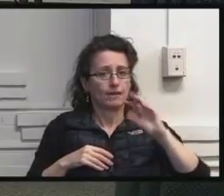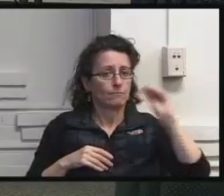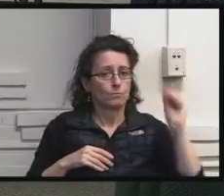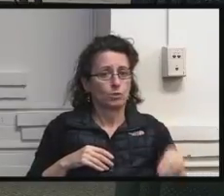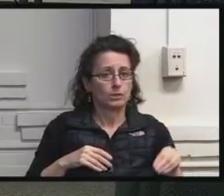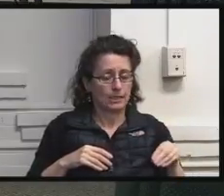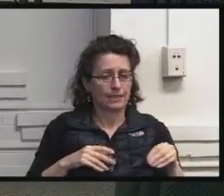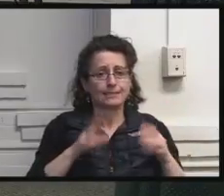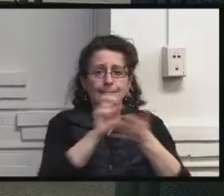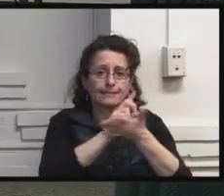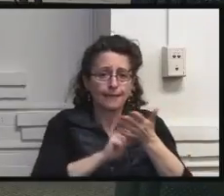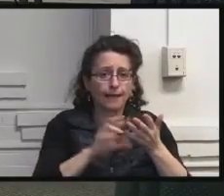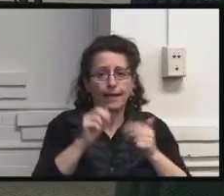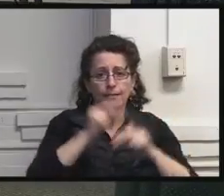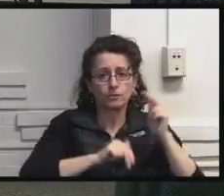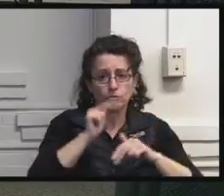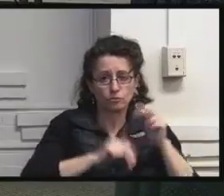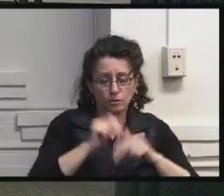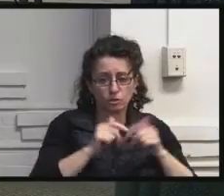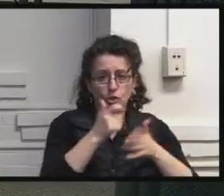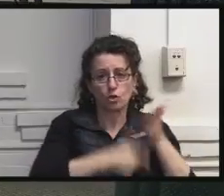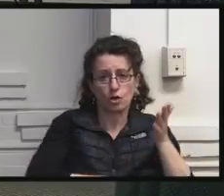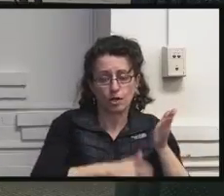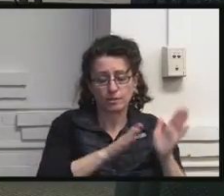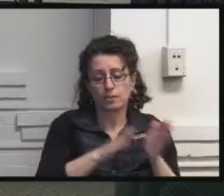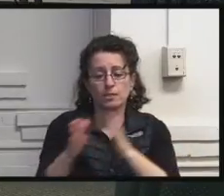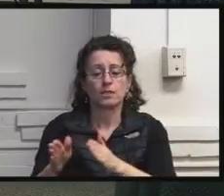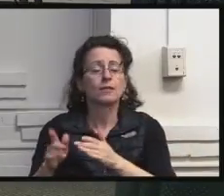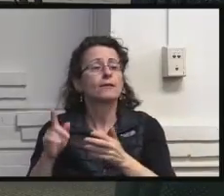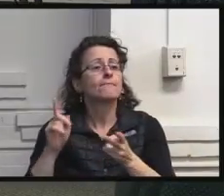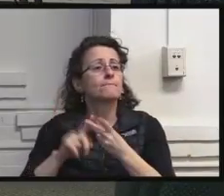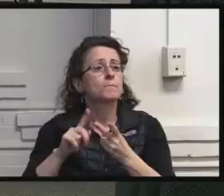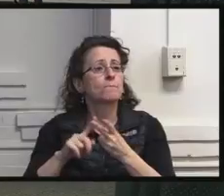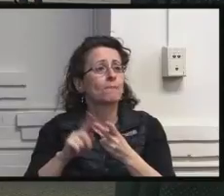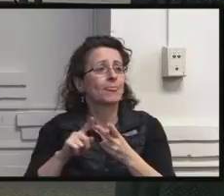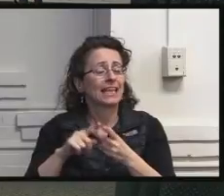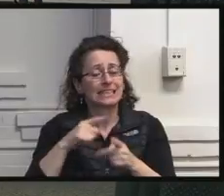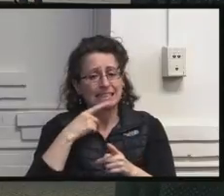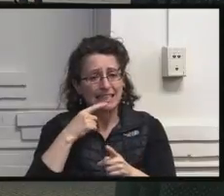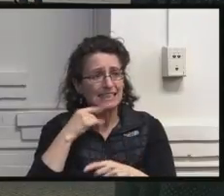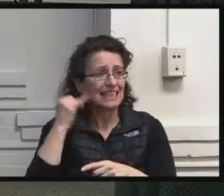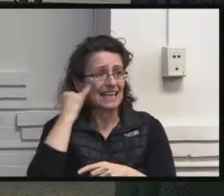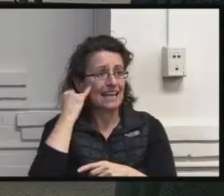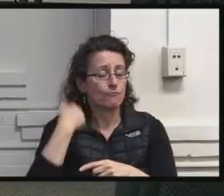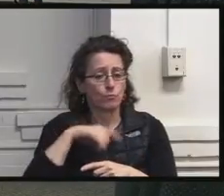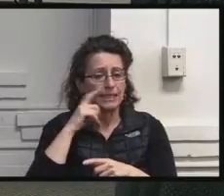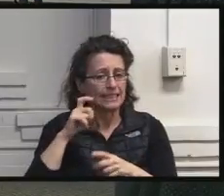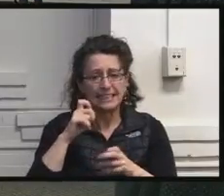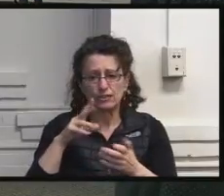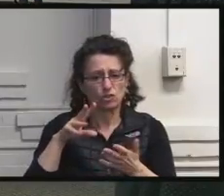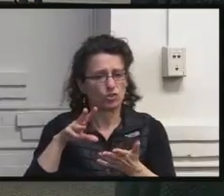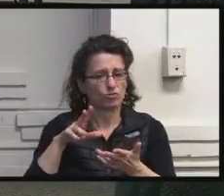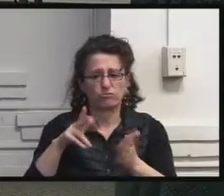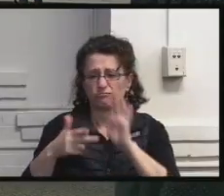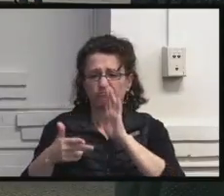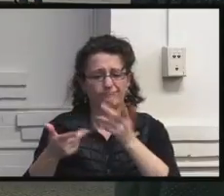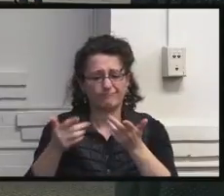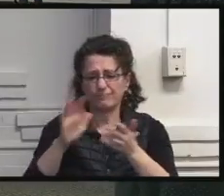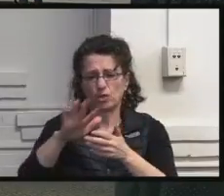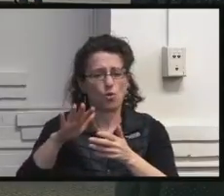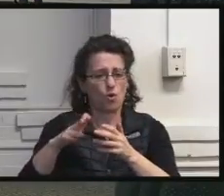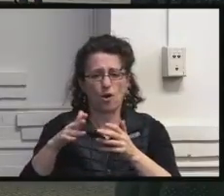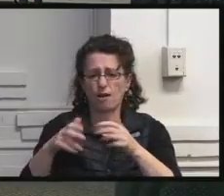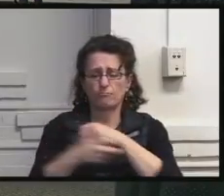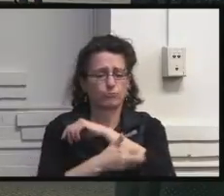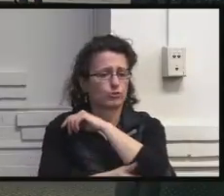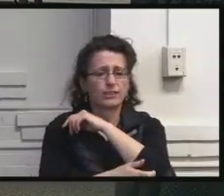construction costs. The other thing it does is it says if for some reason we needed to condemn, which in this case we don't need to, the town would